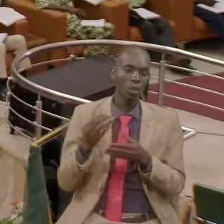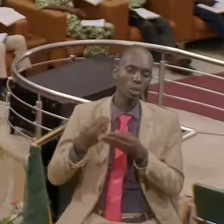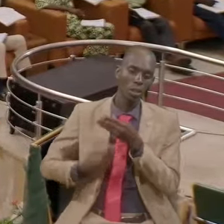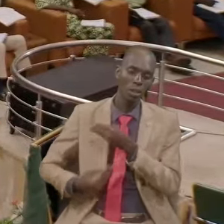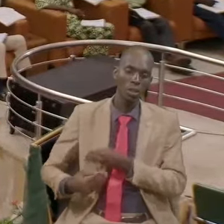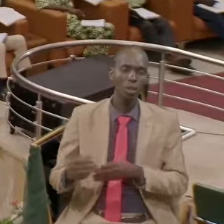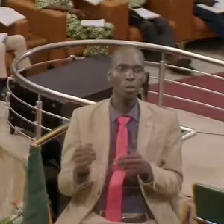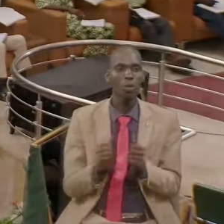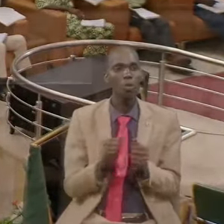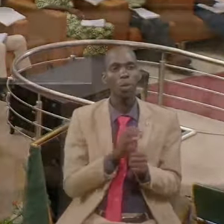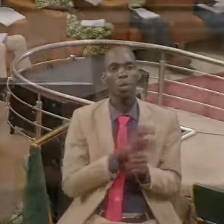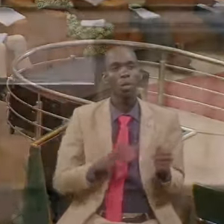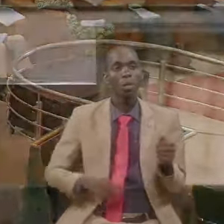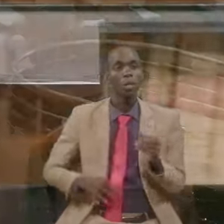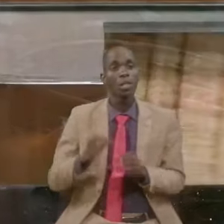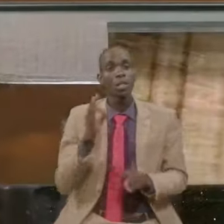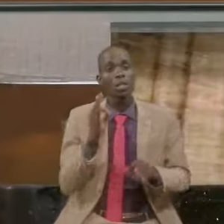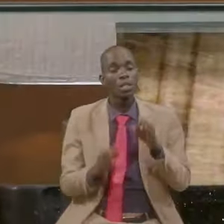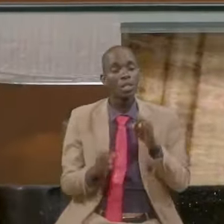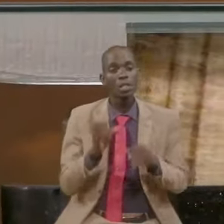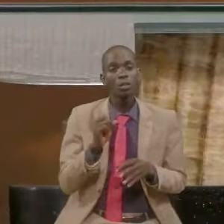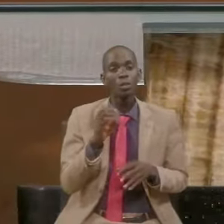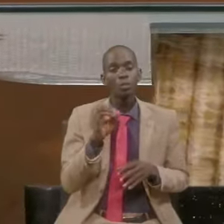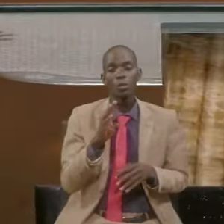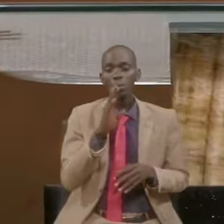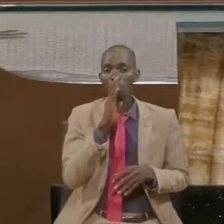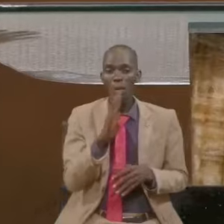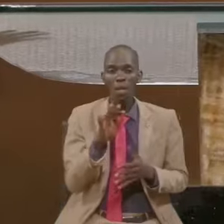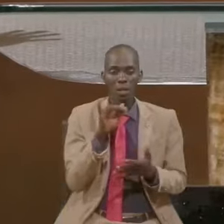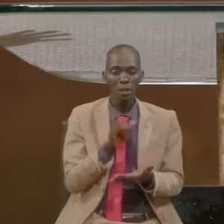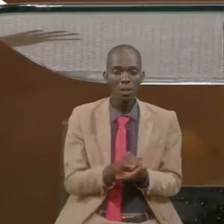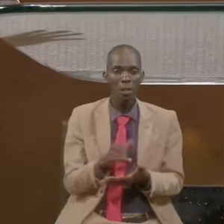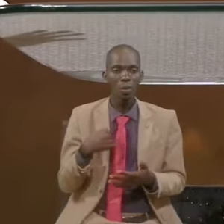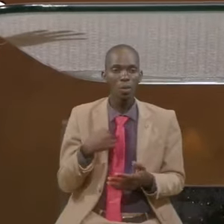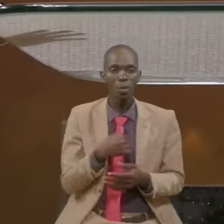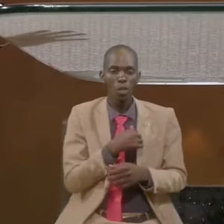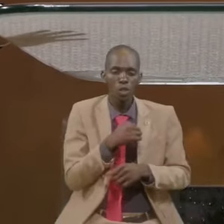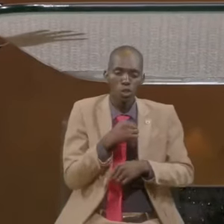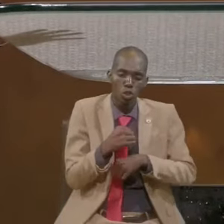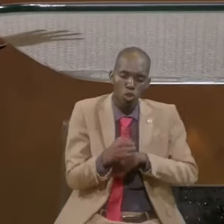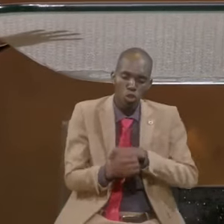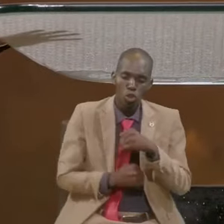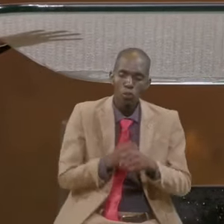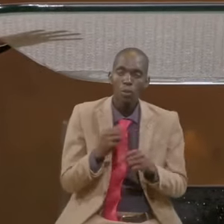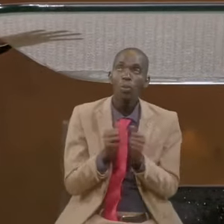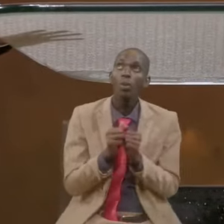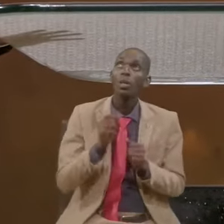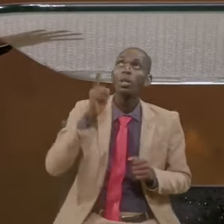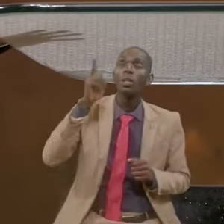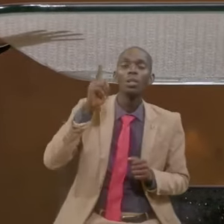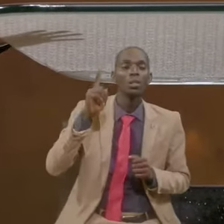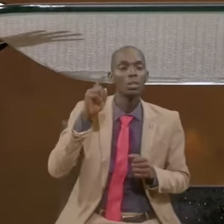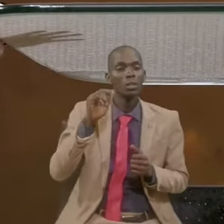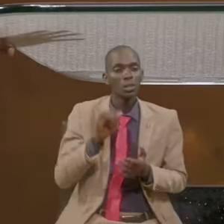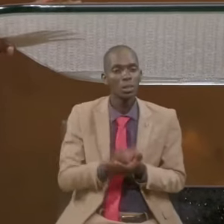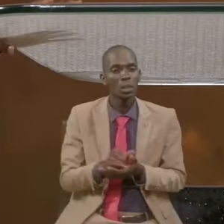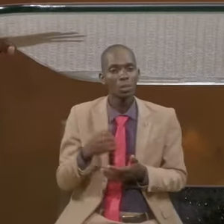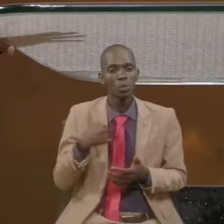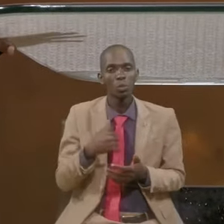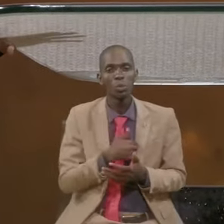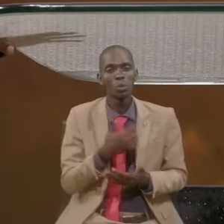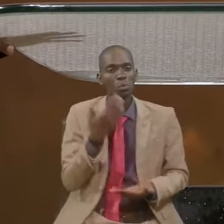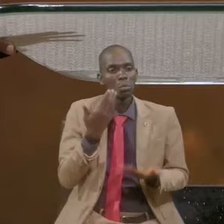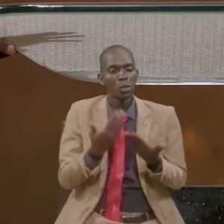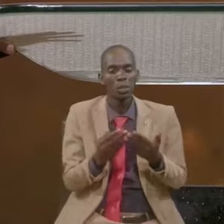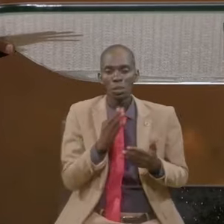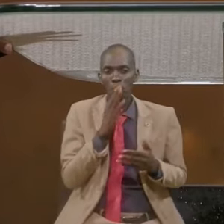Christ, if so be that we suffer with him, that we may be